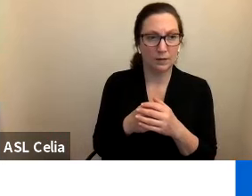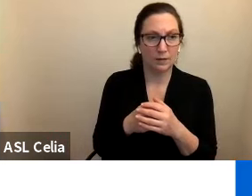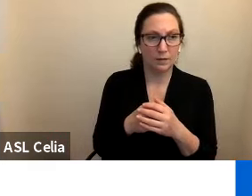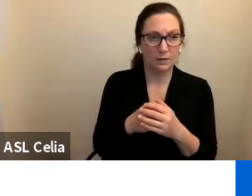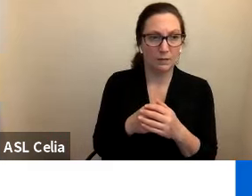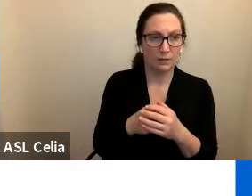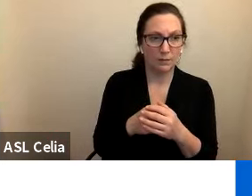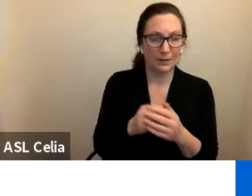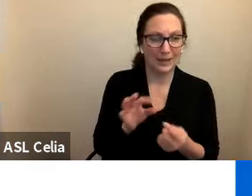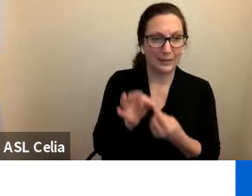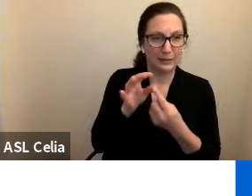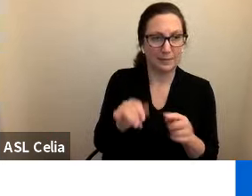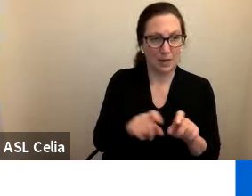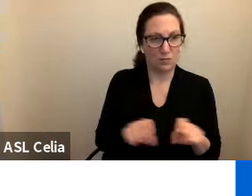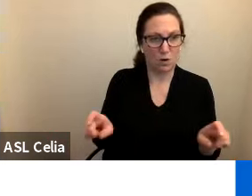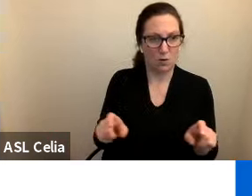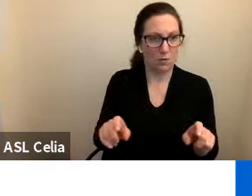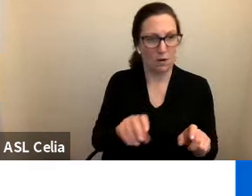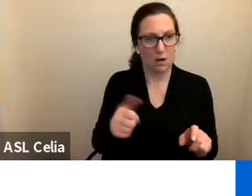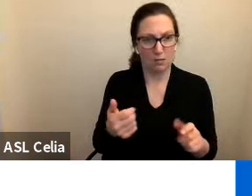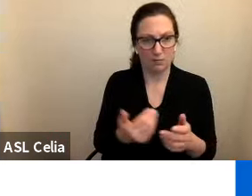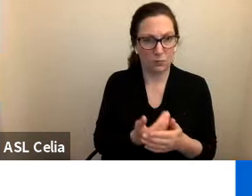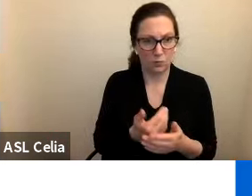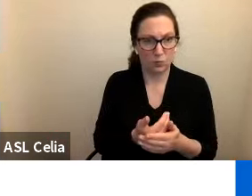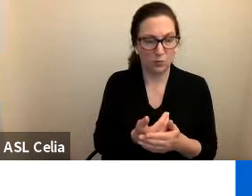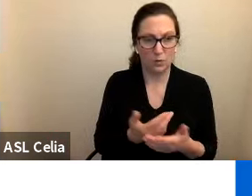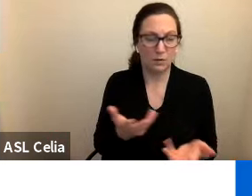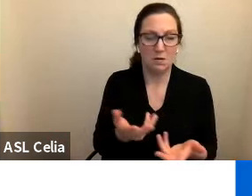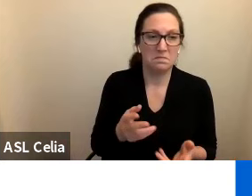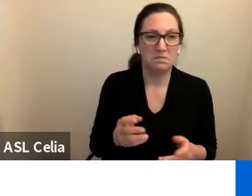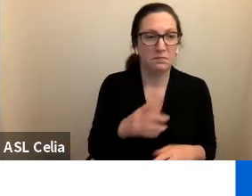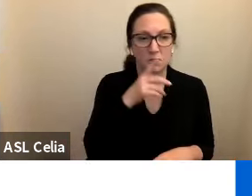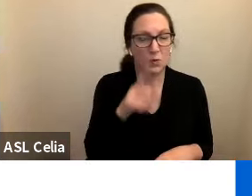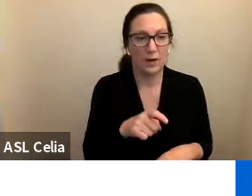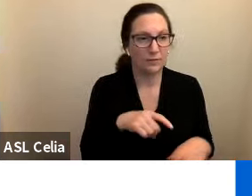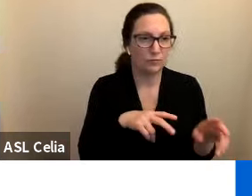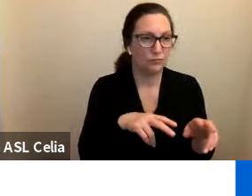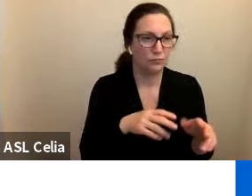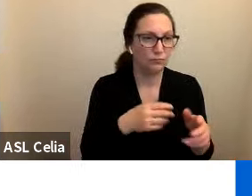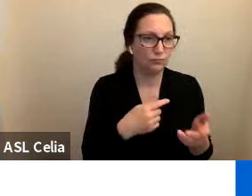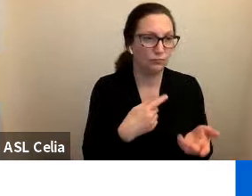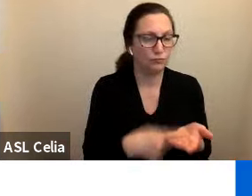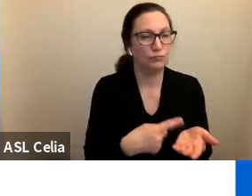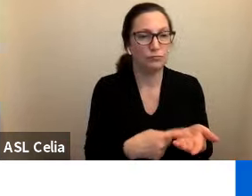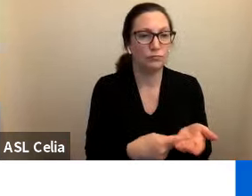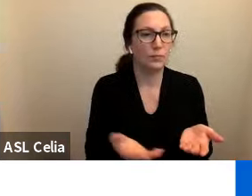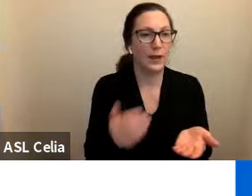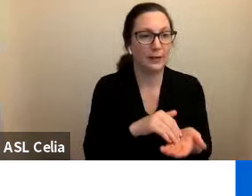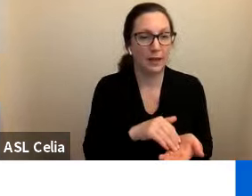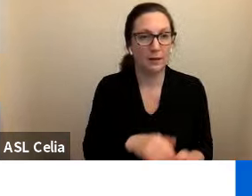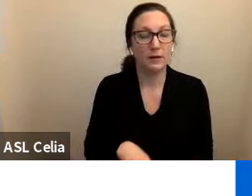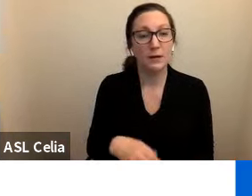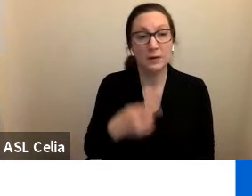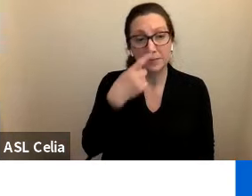the last row? That's it. Okay, yeah, we walked through, yeah, I think we already walked through this. But yes, if you could add